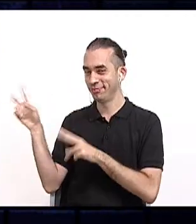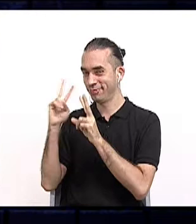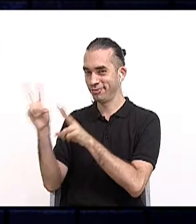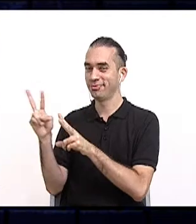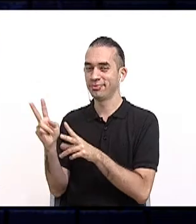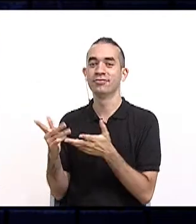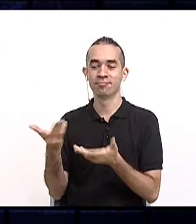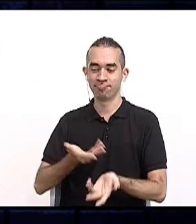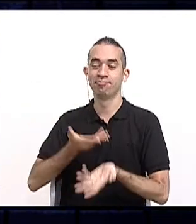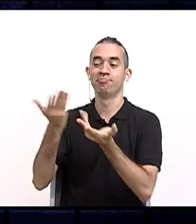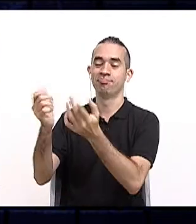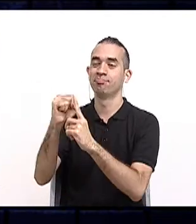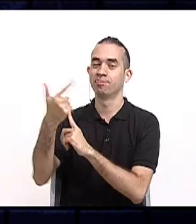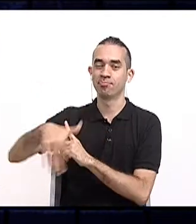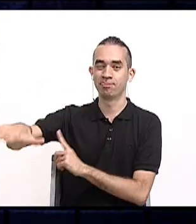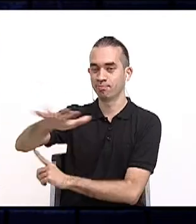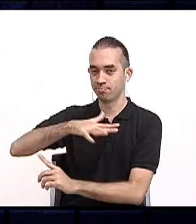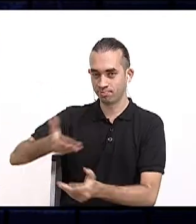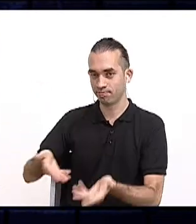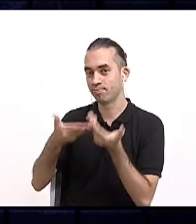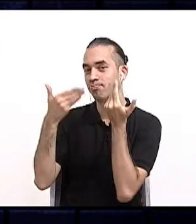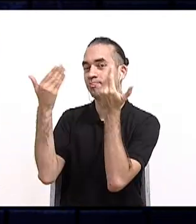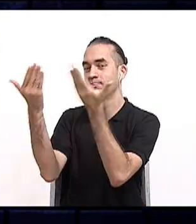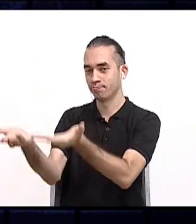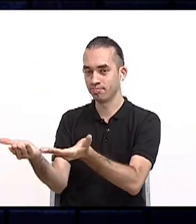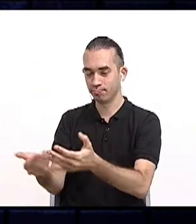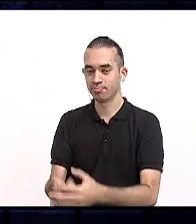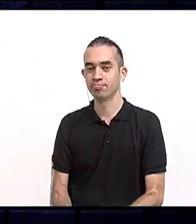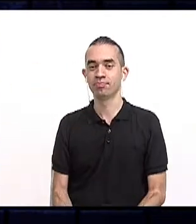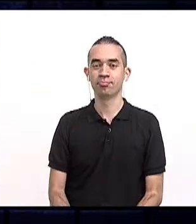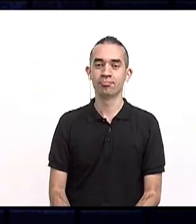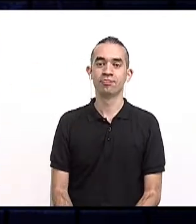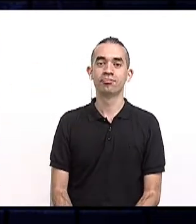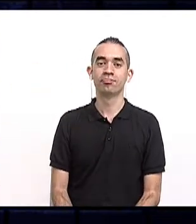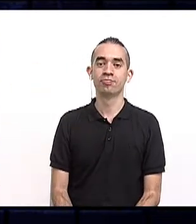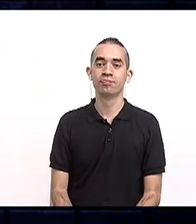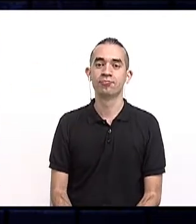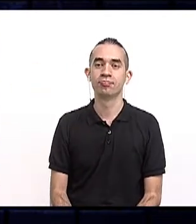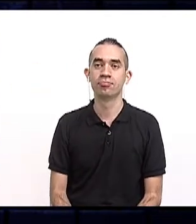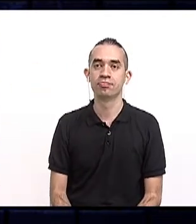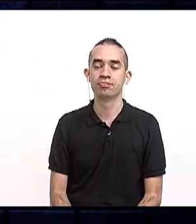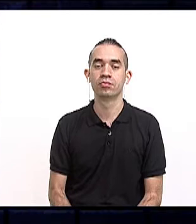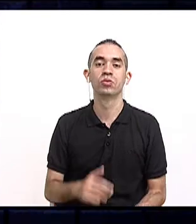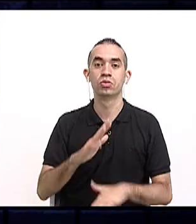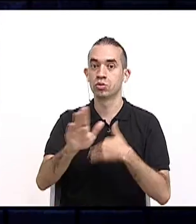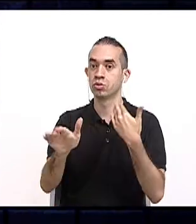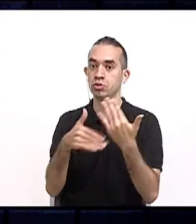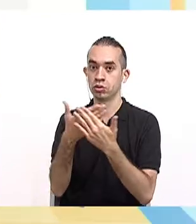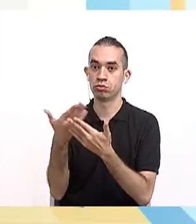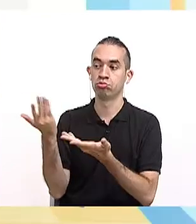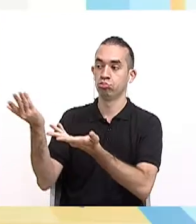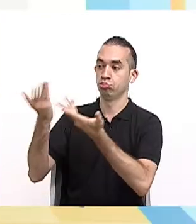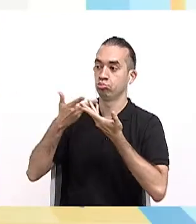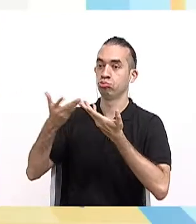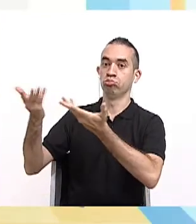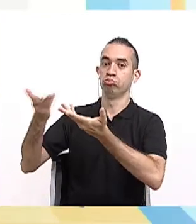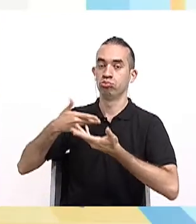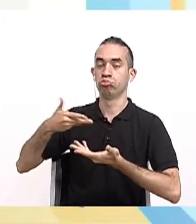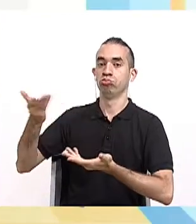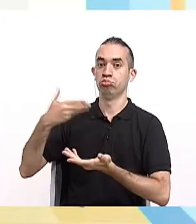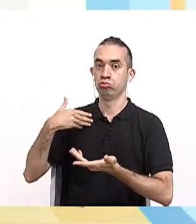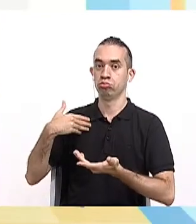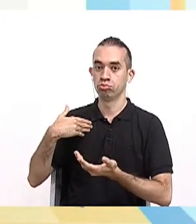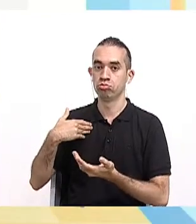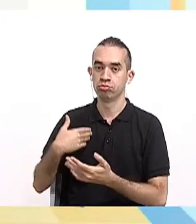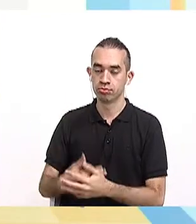return to our society. So to give something to our society in return for everything we have actually